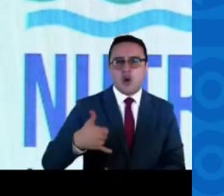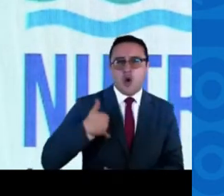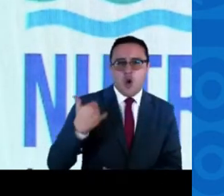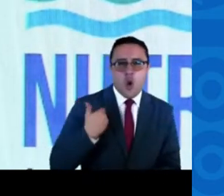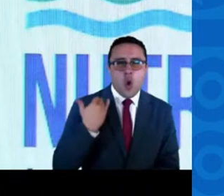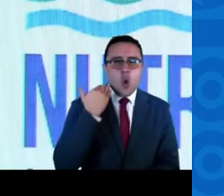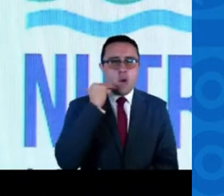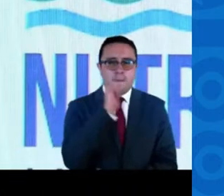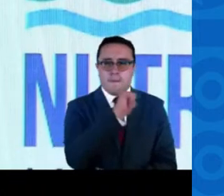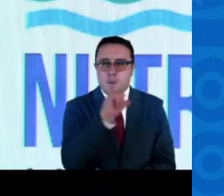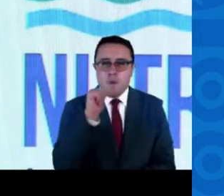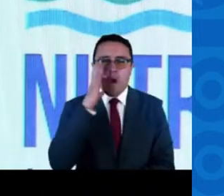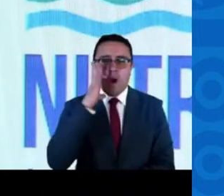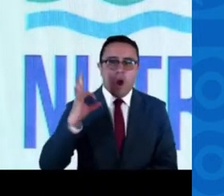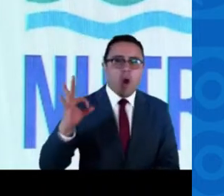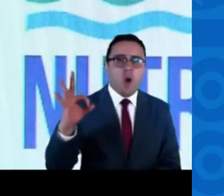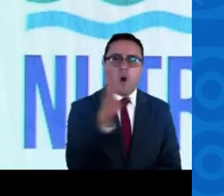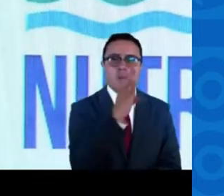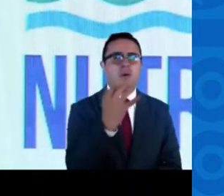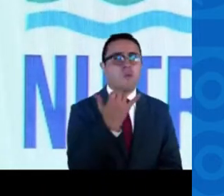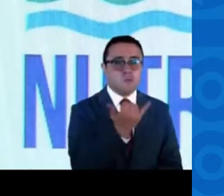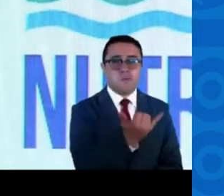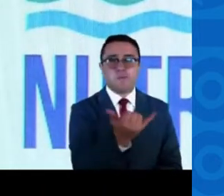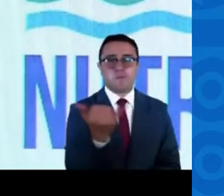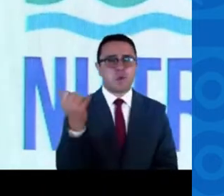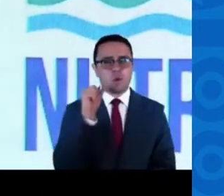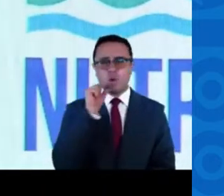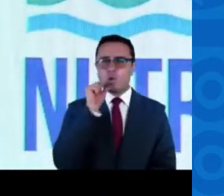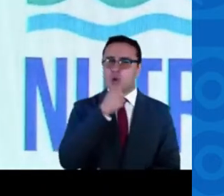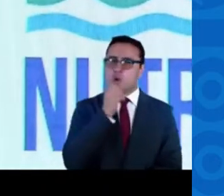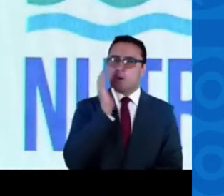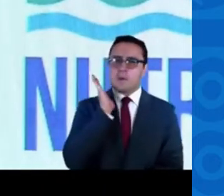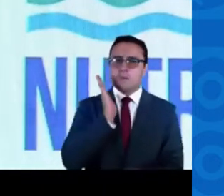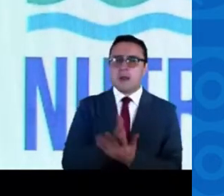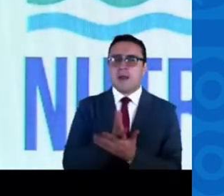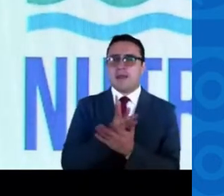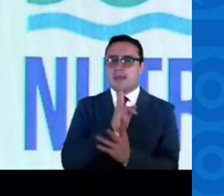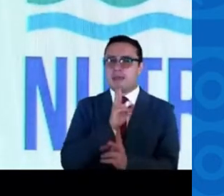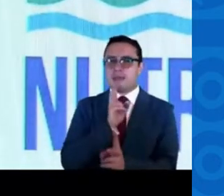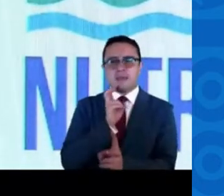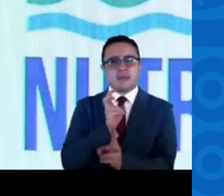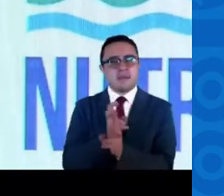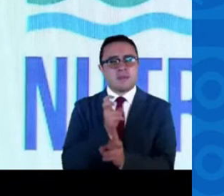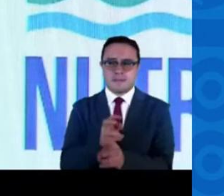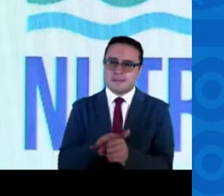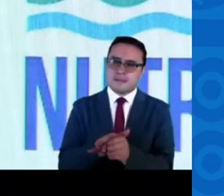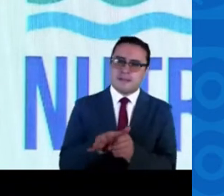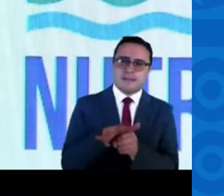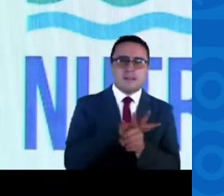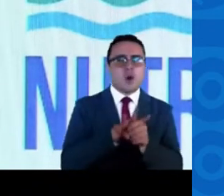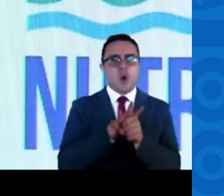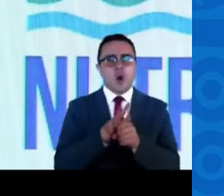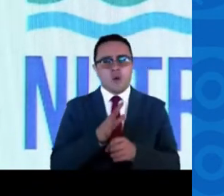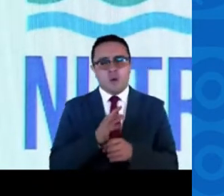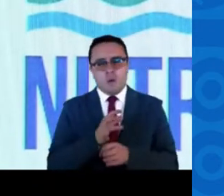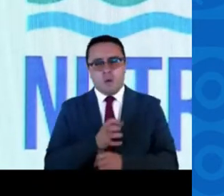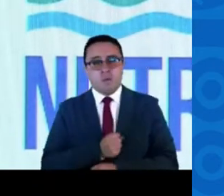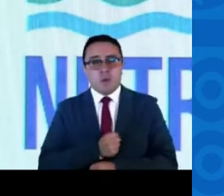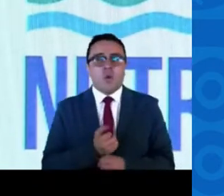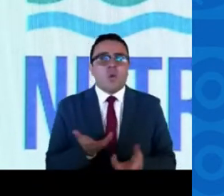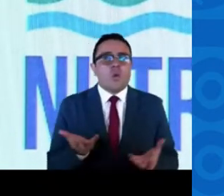many families, children, men and women who suffer the devastating consequences of poverty